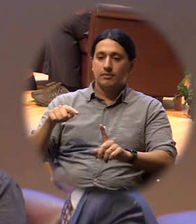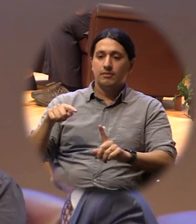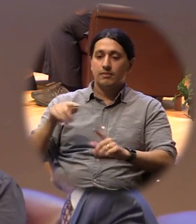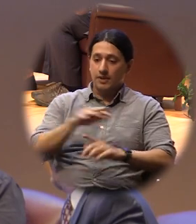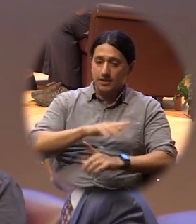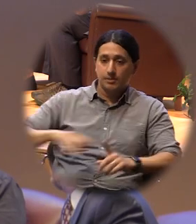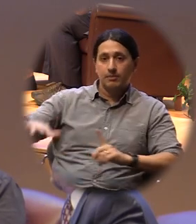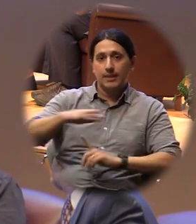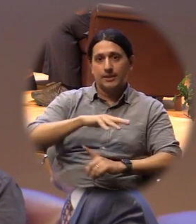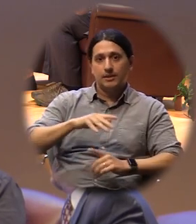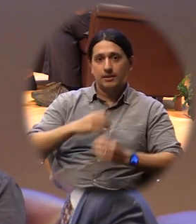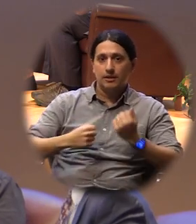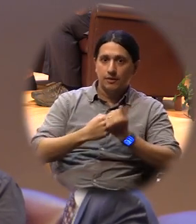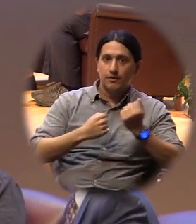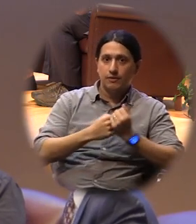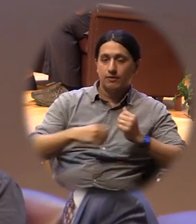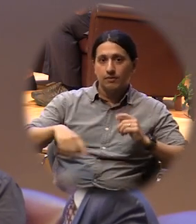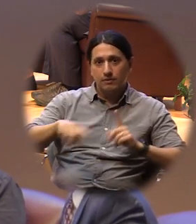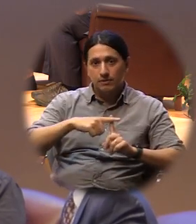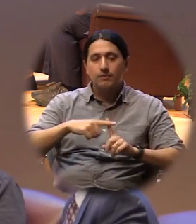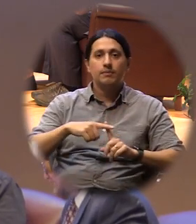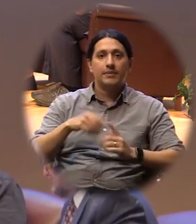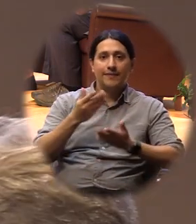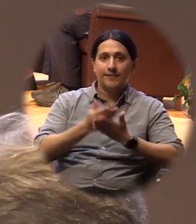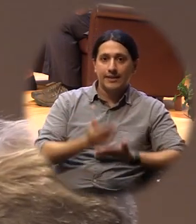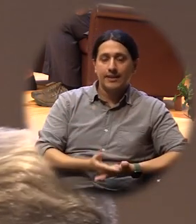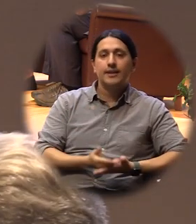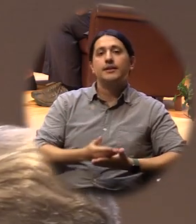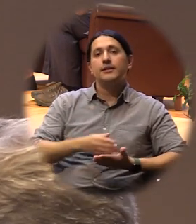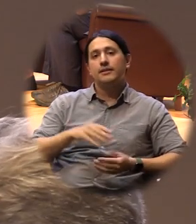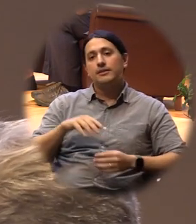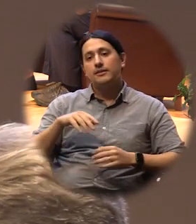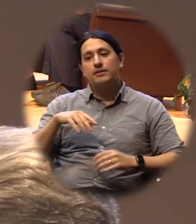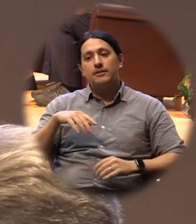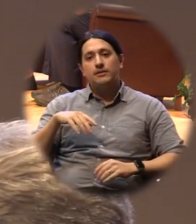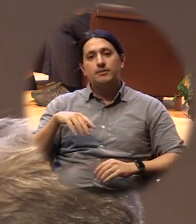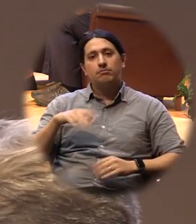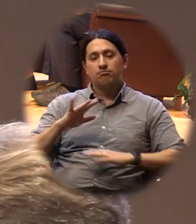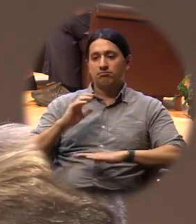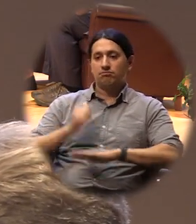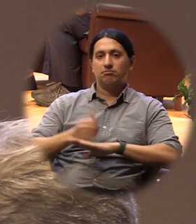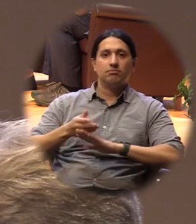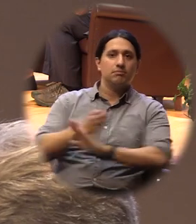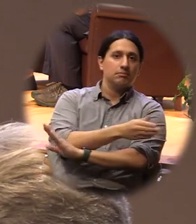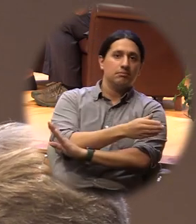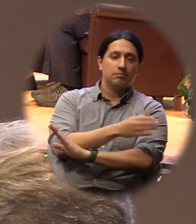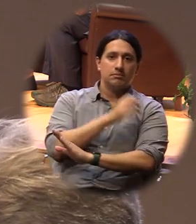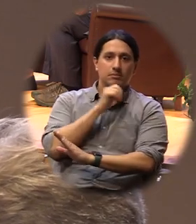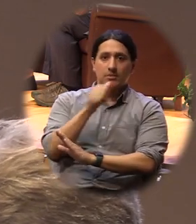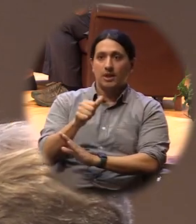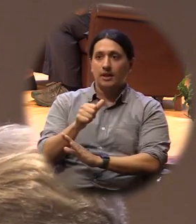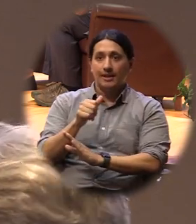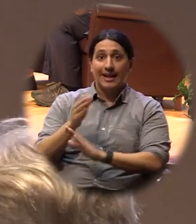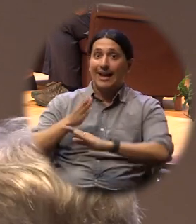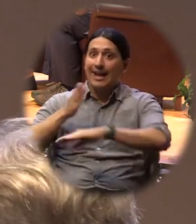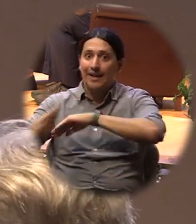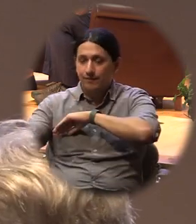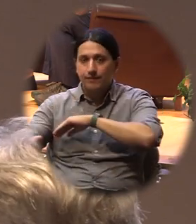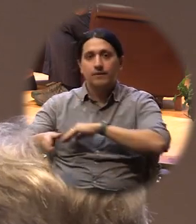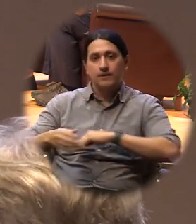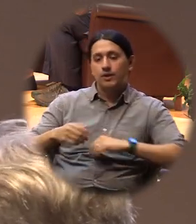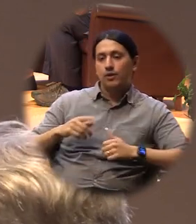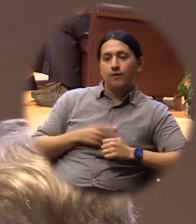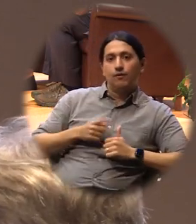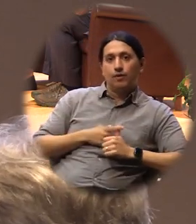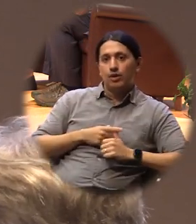being proactive and not reactive or responsive. So like setting the stage and giving pretext before